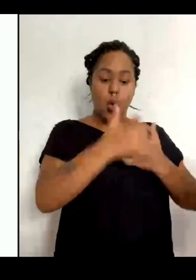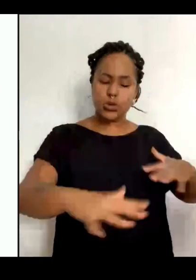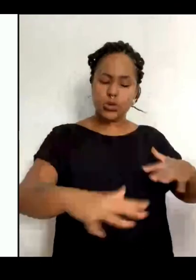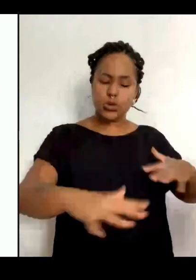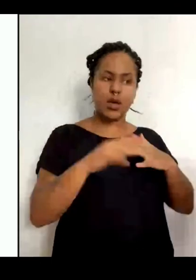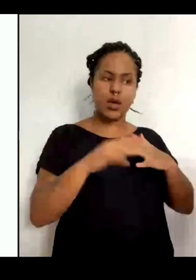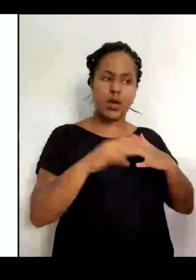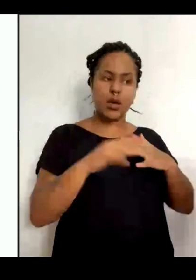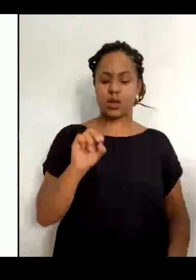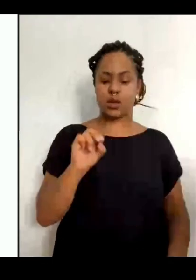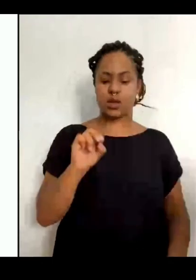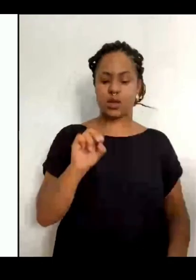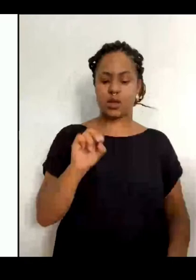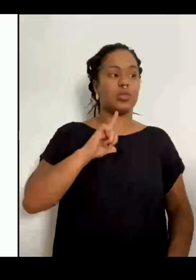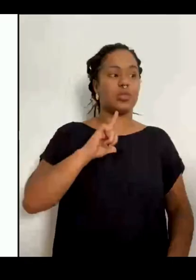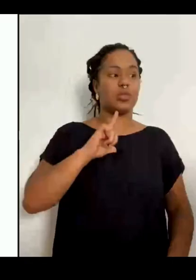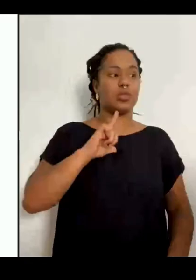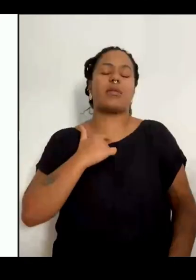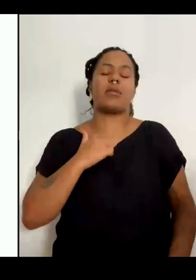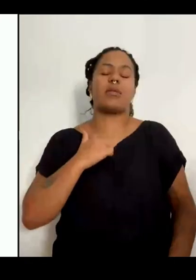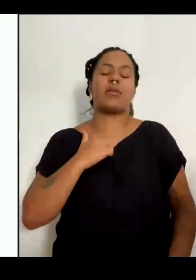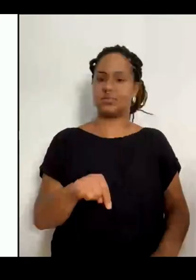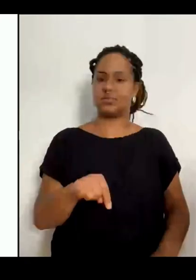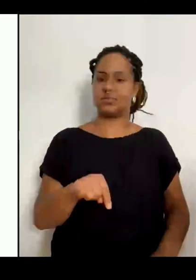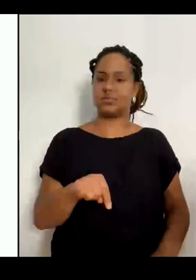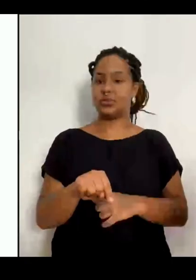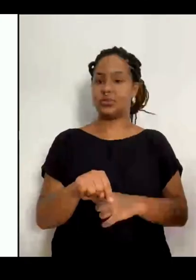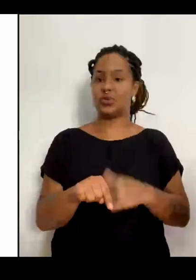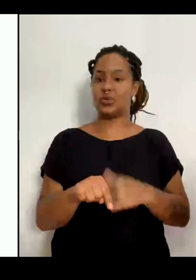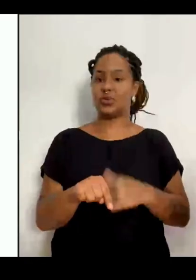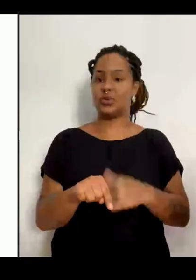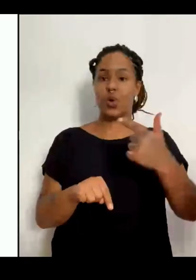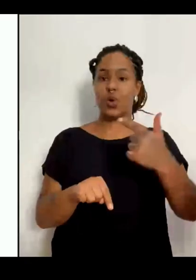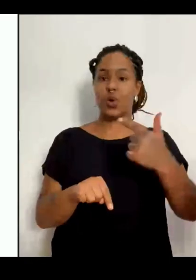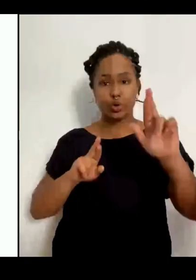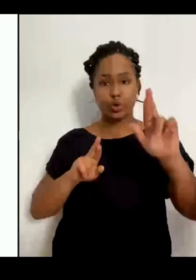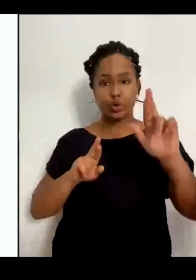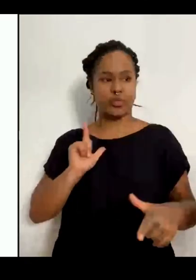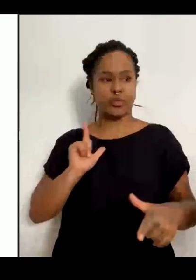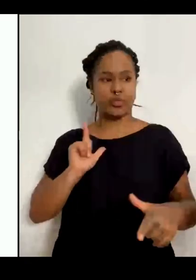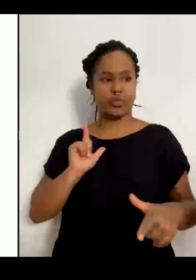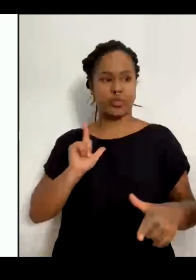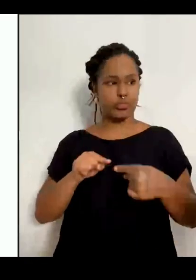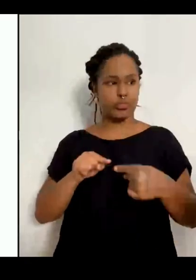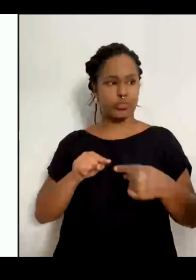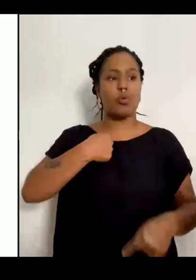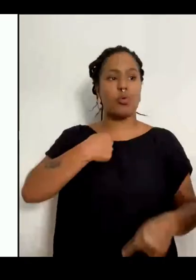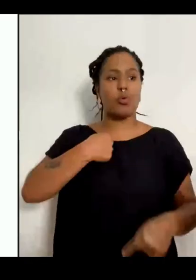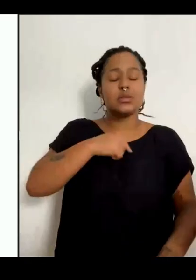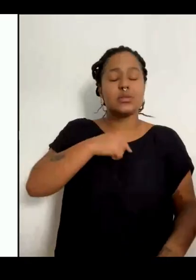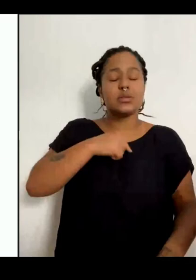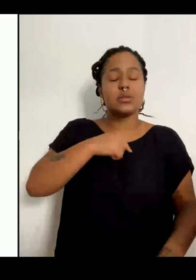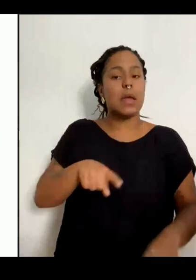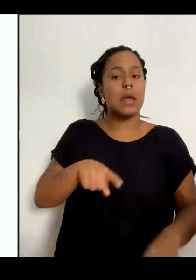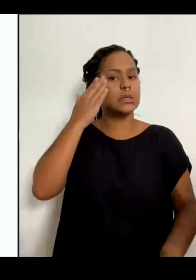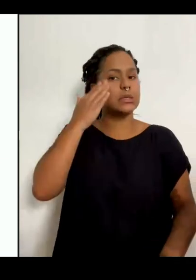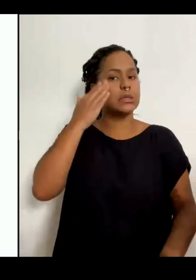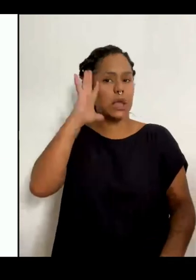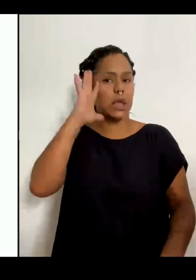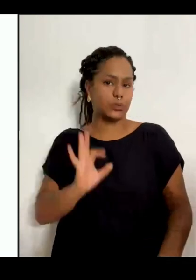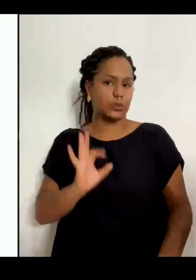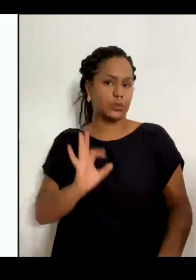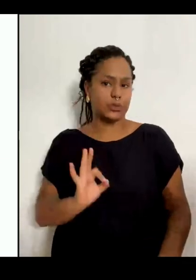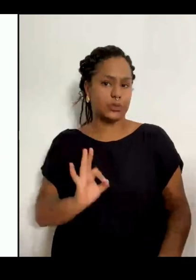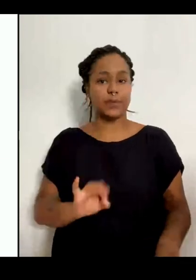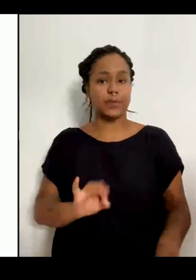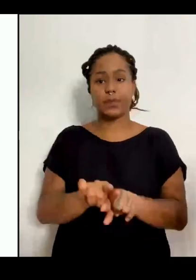that I long for but know I won't ever fully understand no one that I want to own or exploit Carson